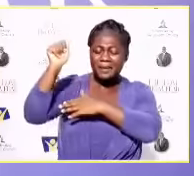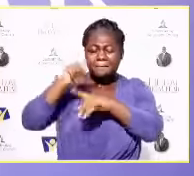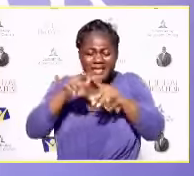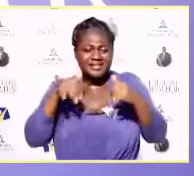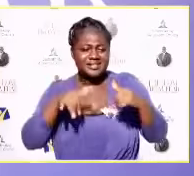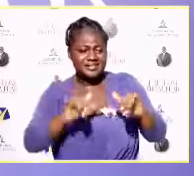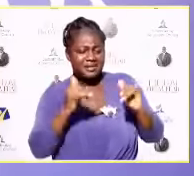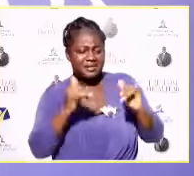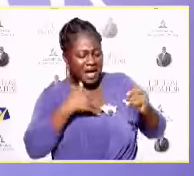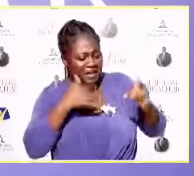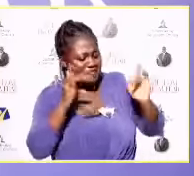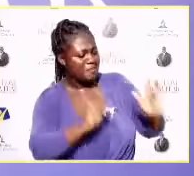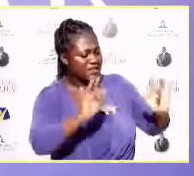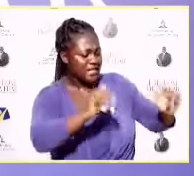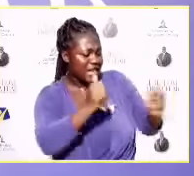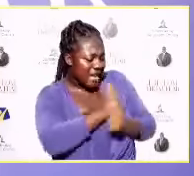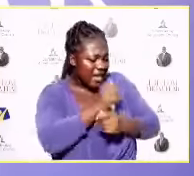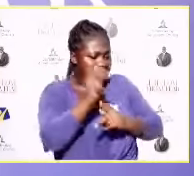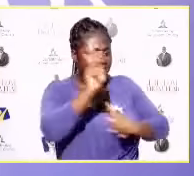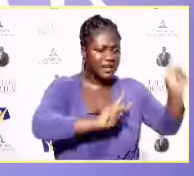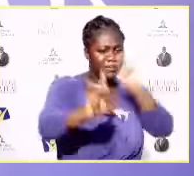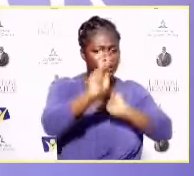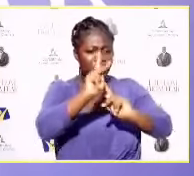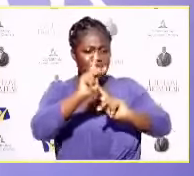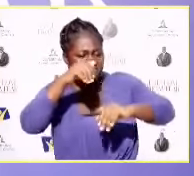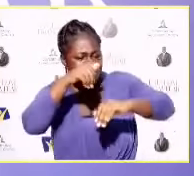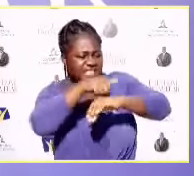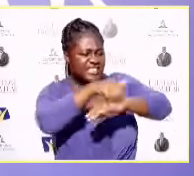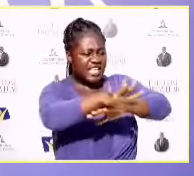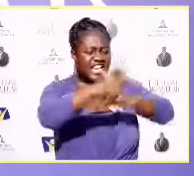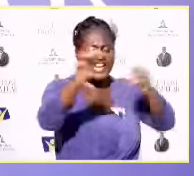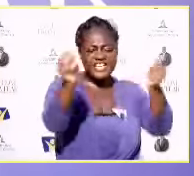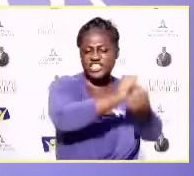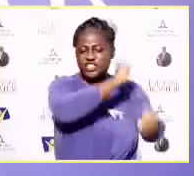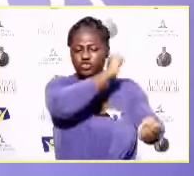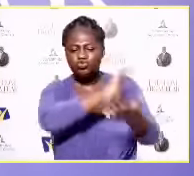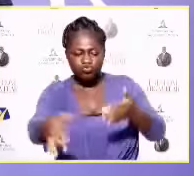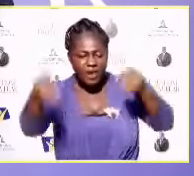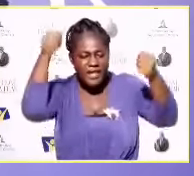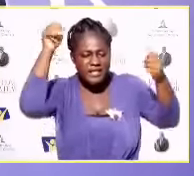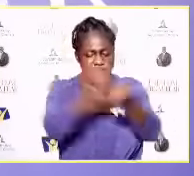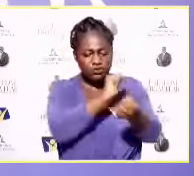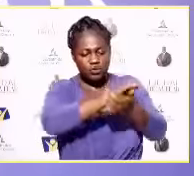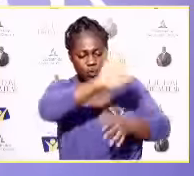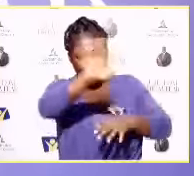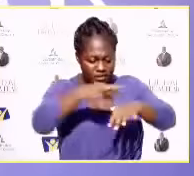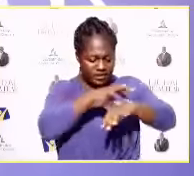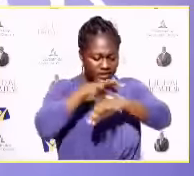sent a flood and destroyed the entire earth.